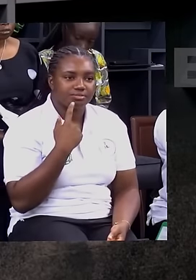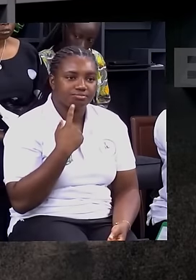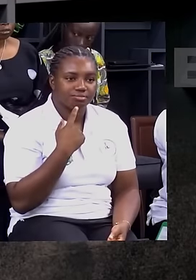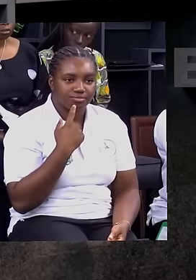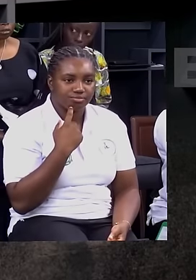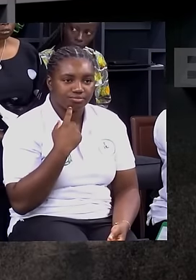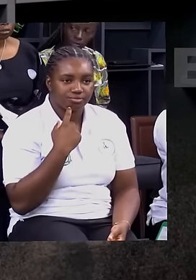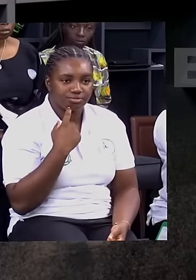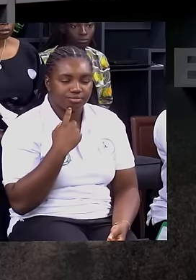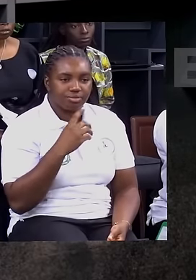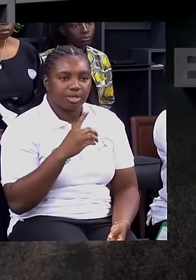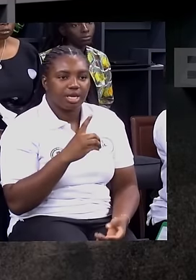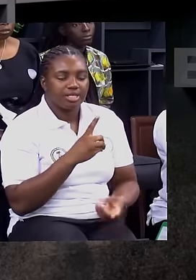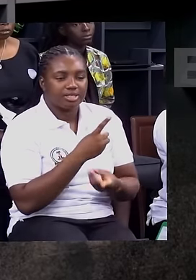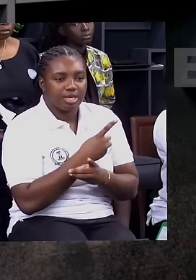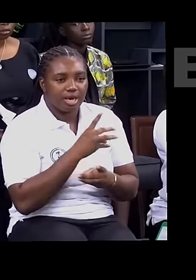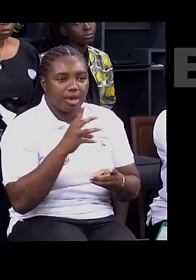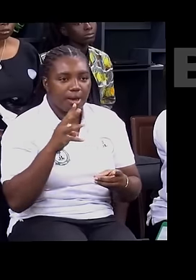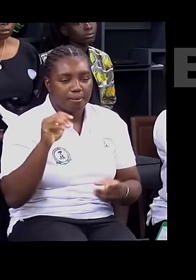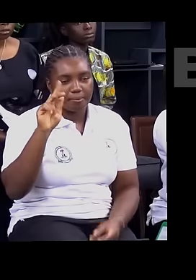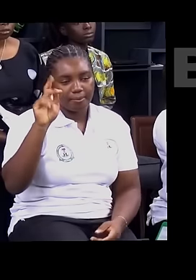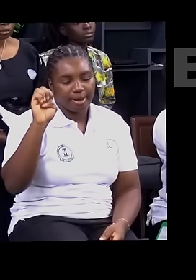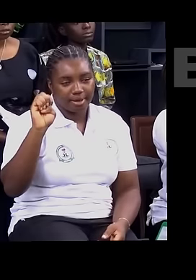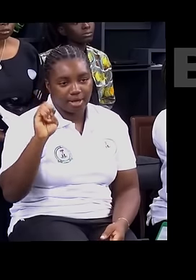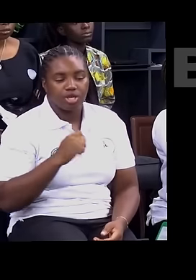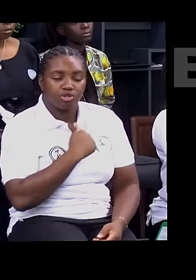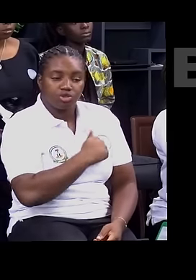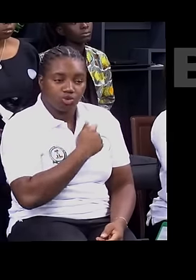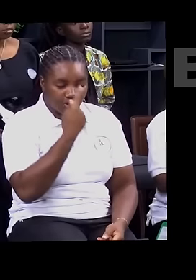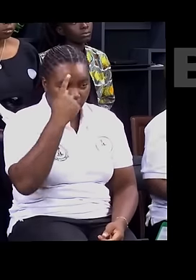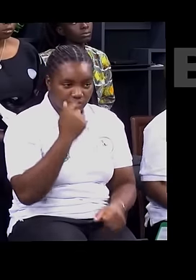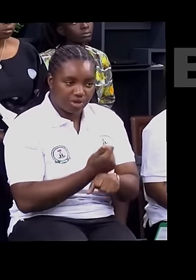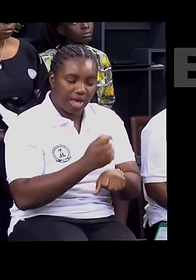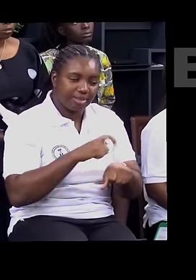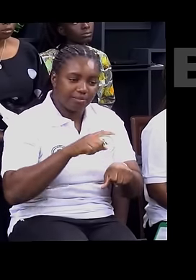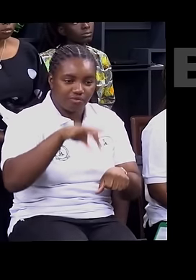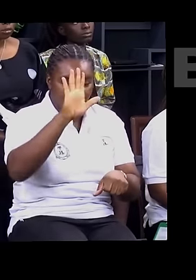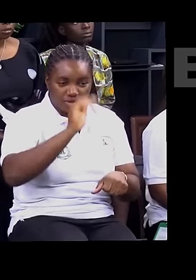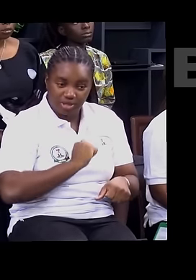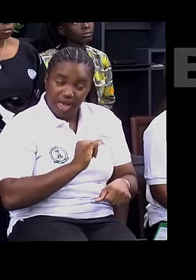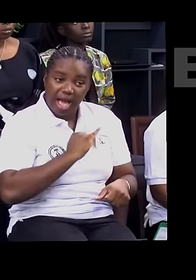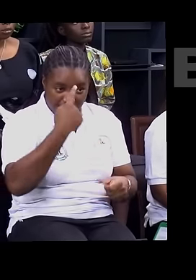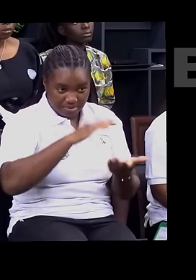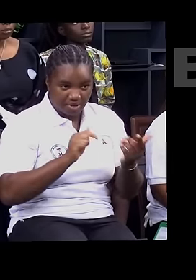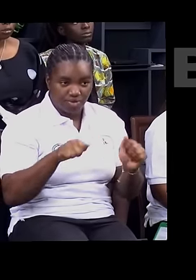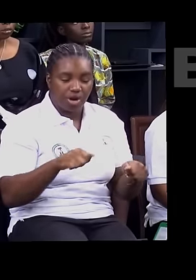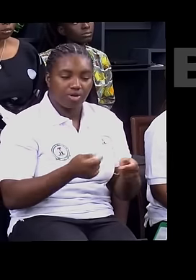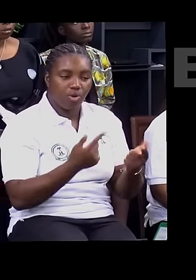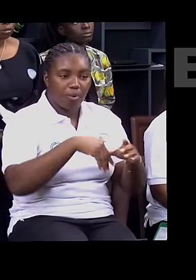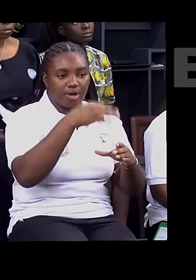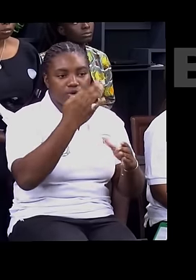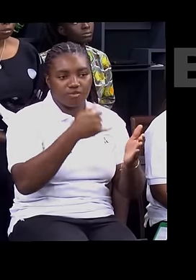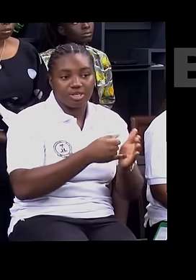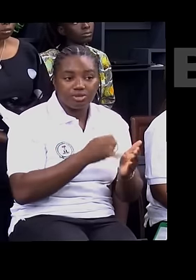I said, dear Michael, sorry about the difficult situation you have found yourself. I believe you can come out of it soon.